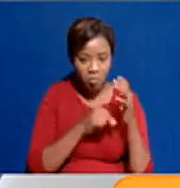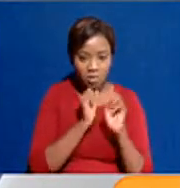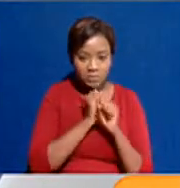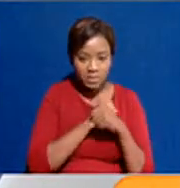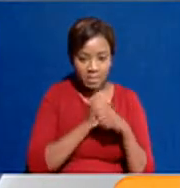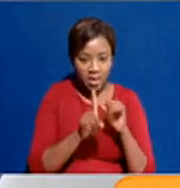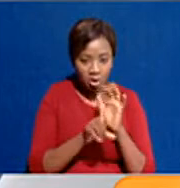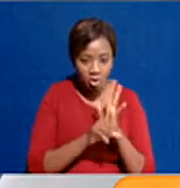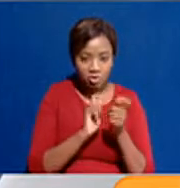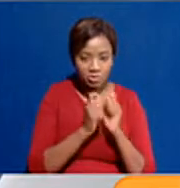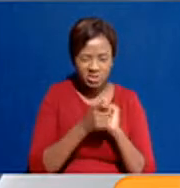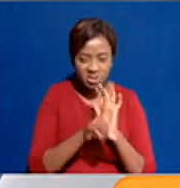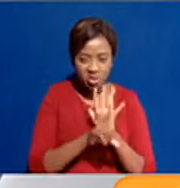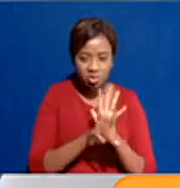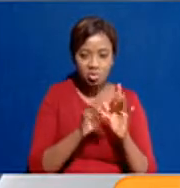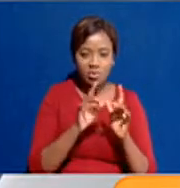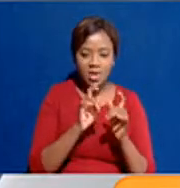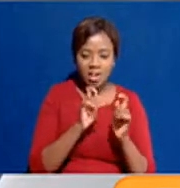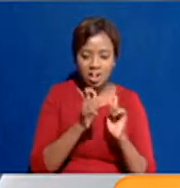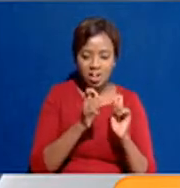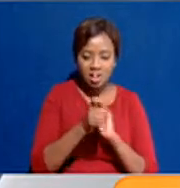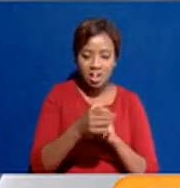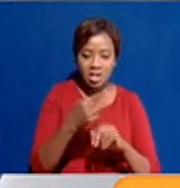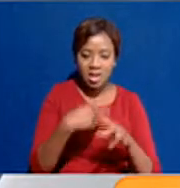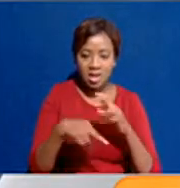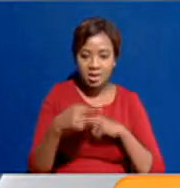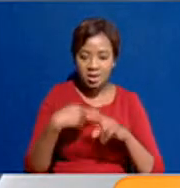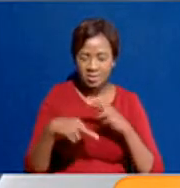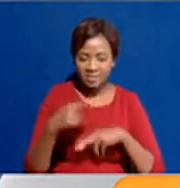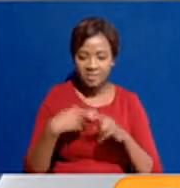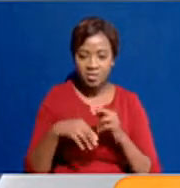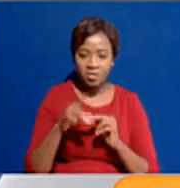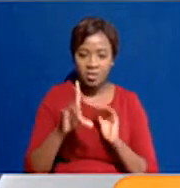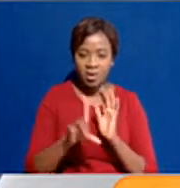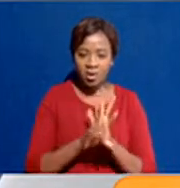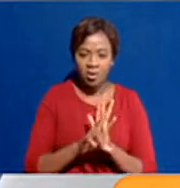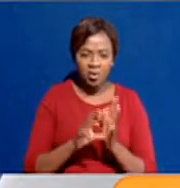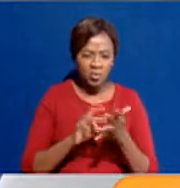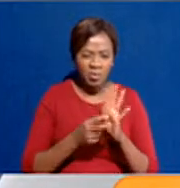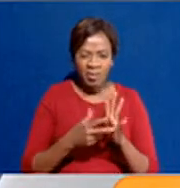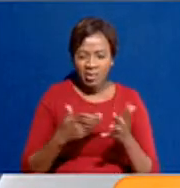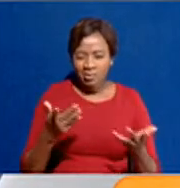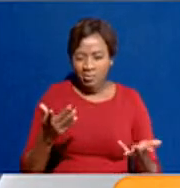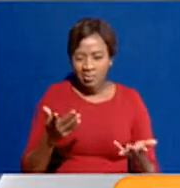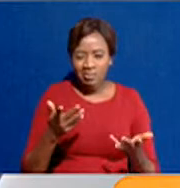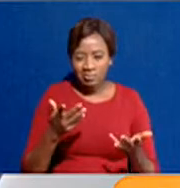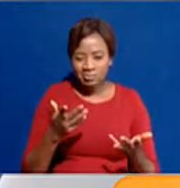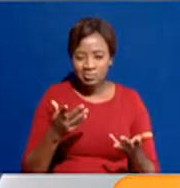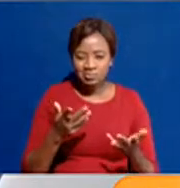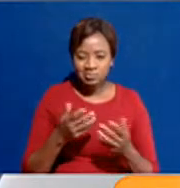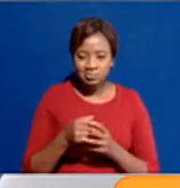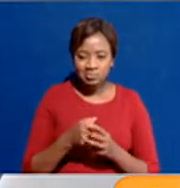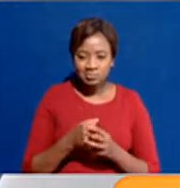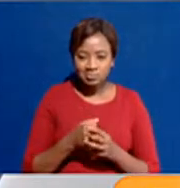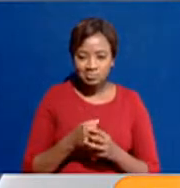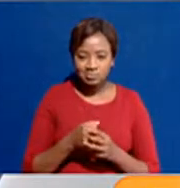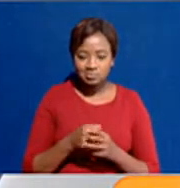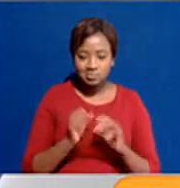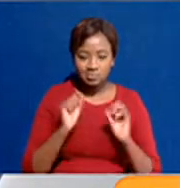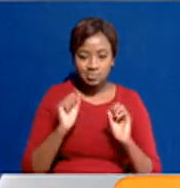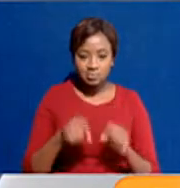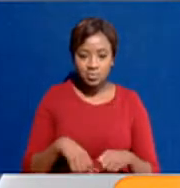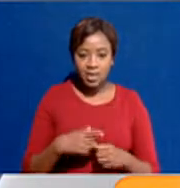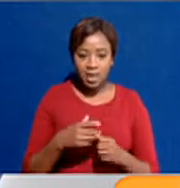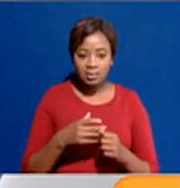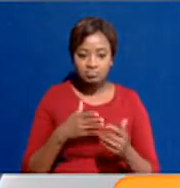laws, change laws, amend them, review them. Yeah. So that could very easily, you know, just sort of lend